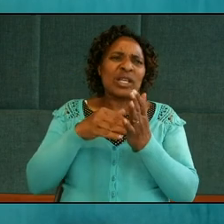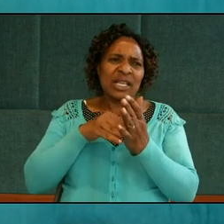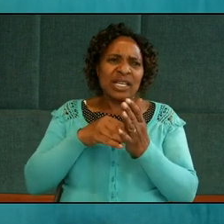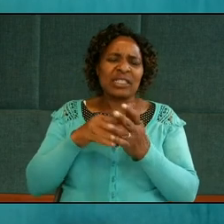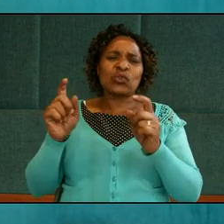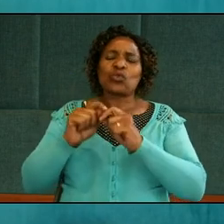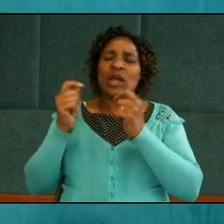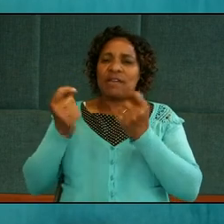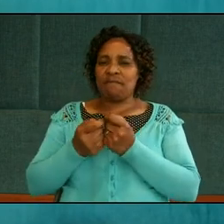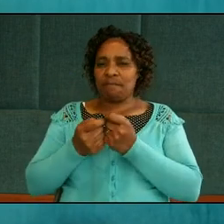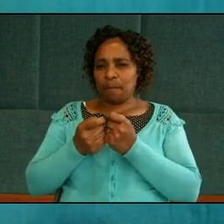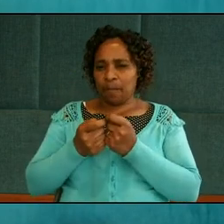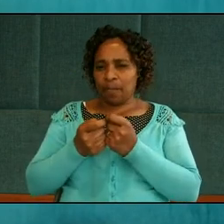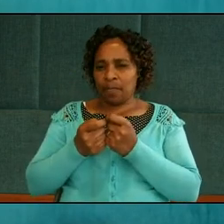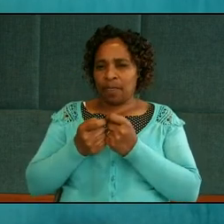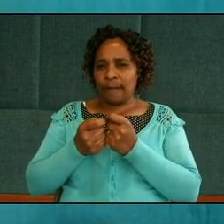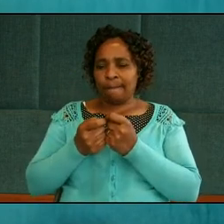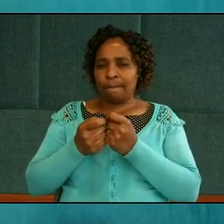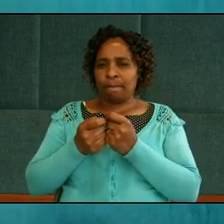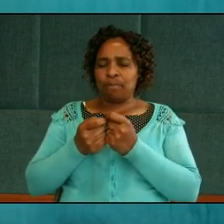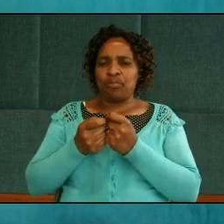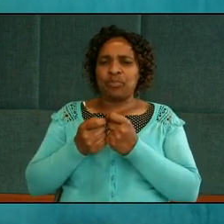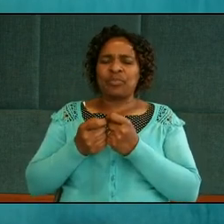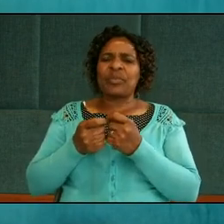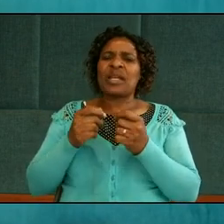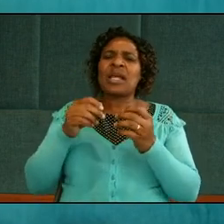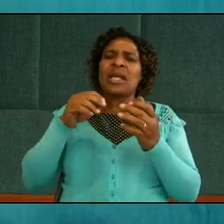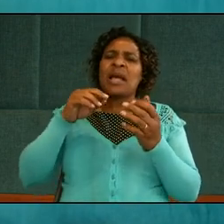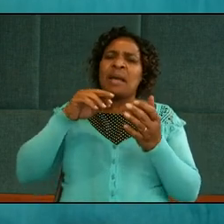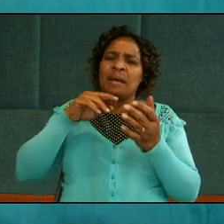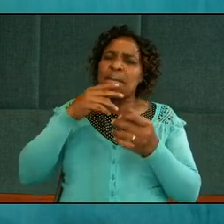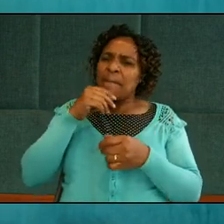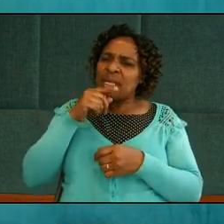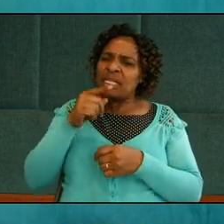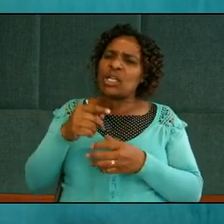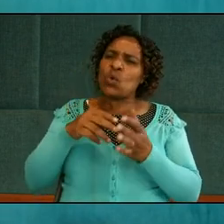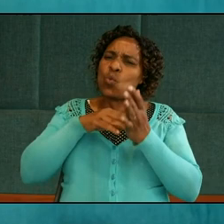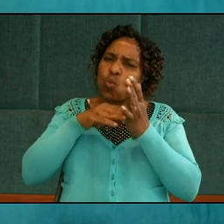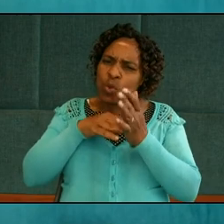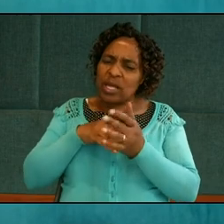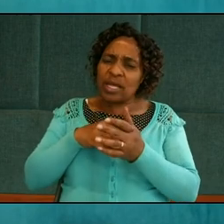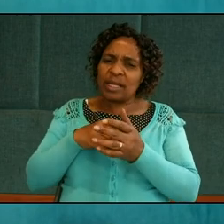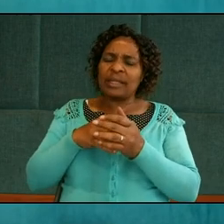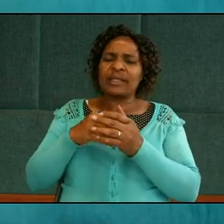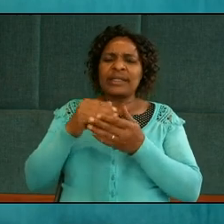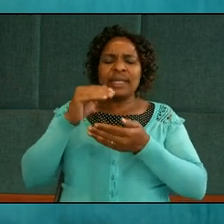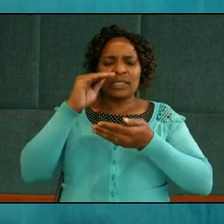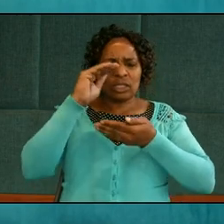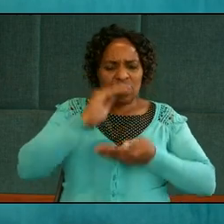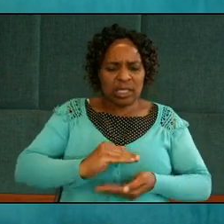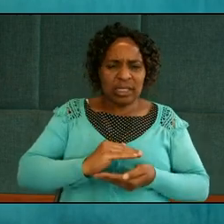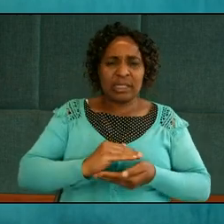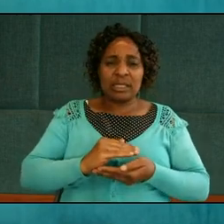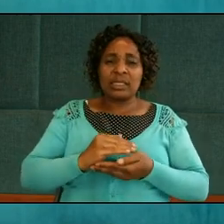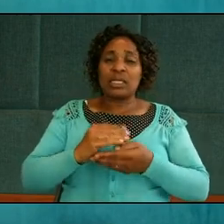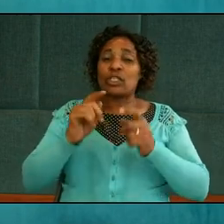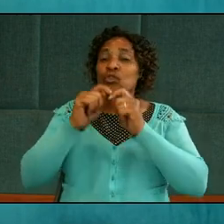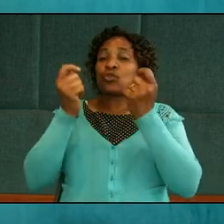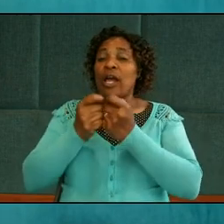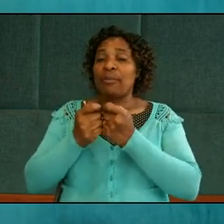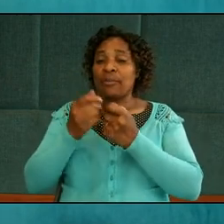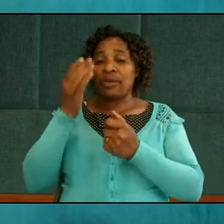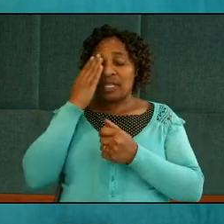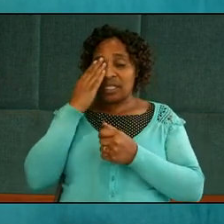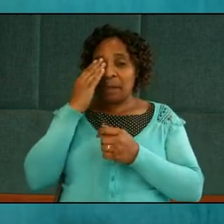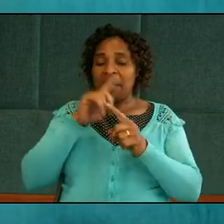weakest tribe. And he was weak and he was from the least tribe in Israel. But the Lord still saw it fit